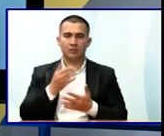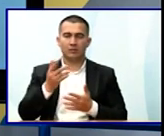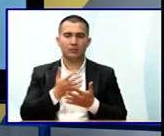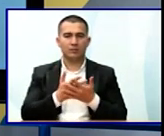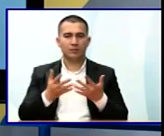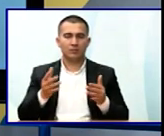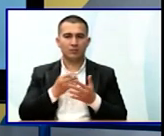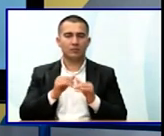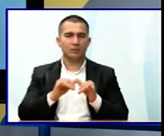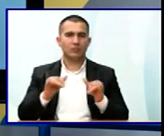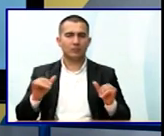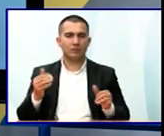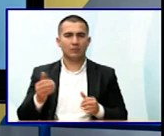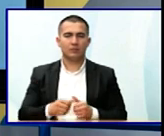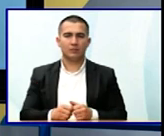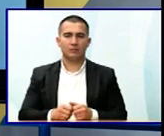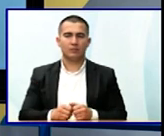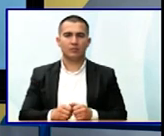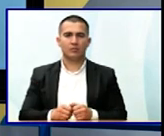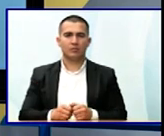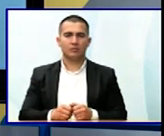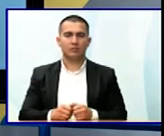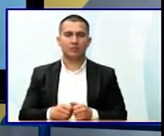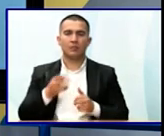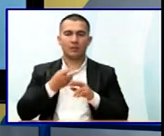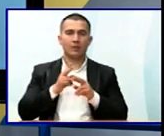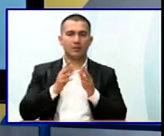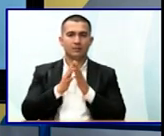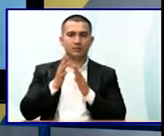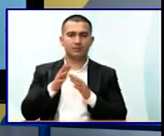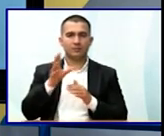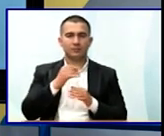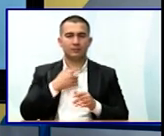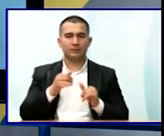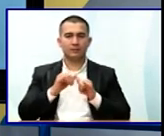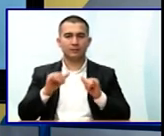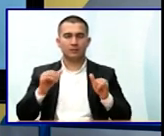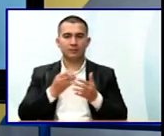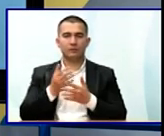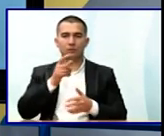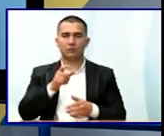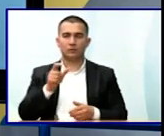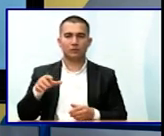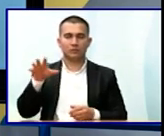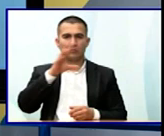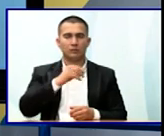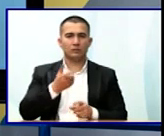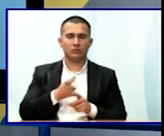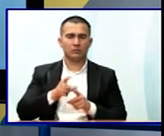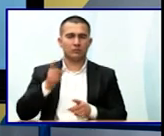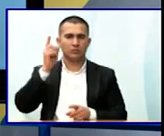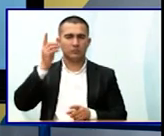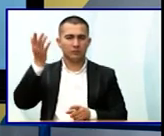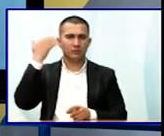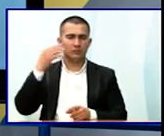vegetativ ko'payishi. O'simliklarning vegetativ yo'l bilan ko'paytirishni odamlar juda qadim zamondan